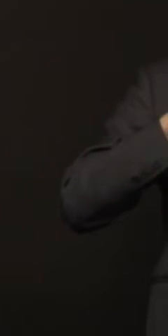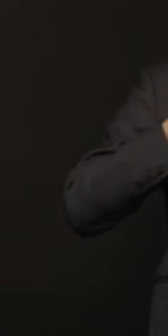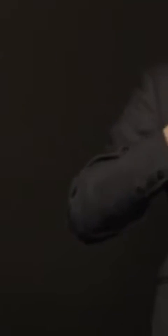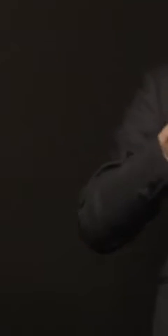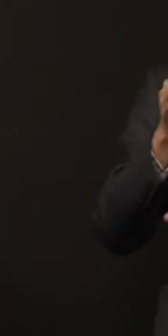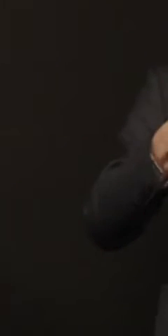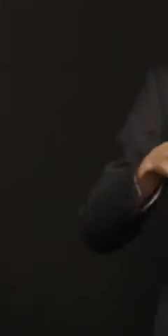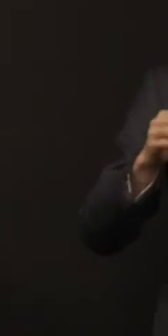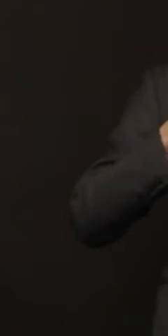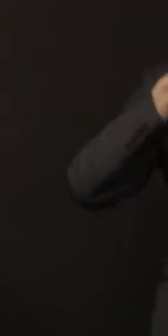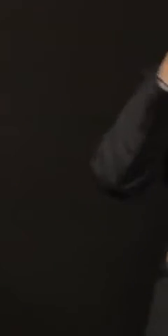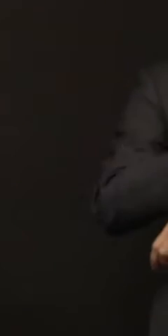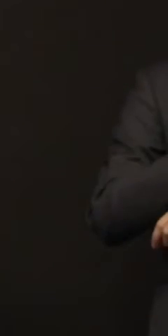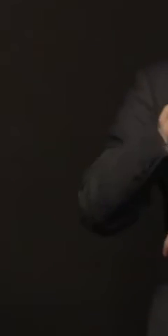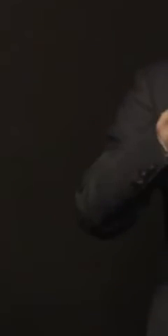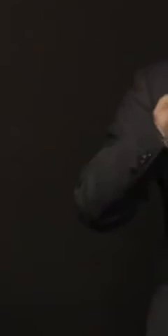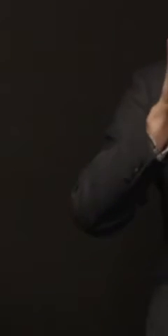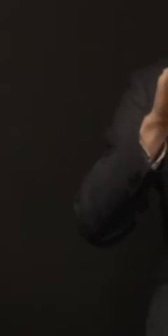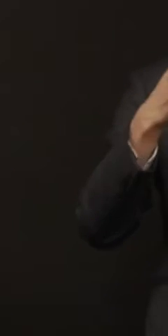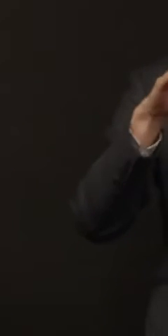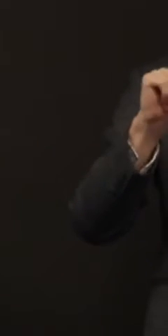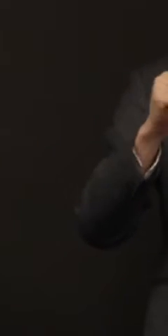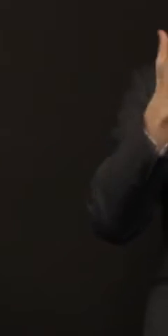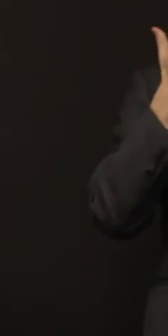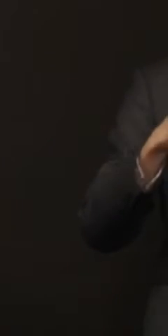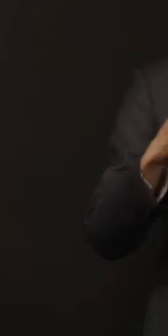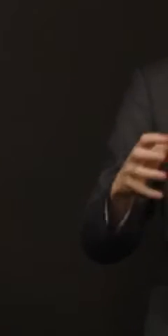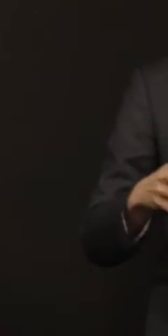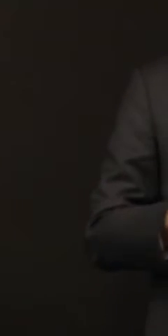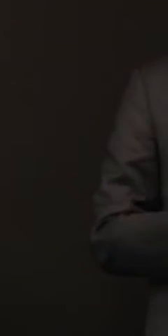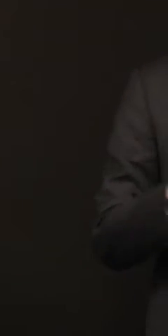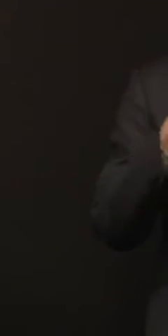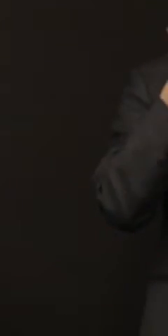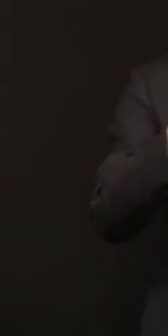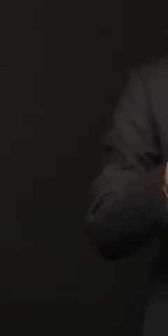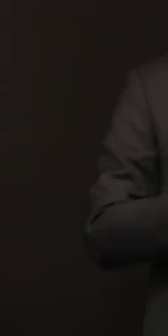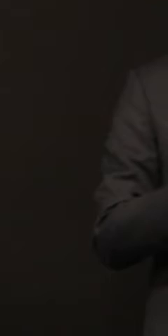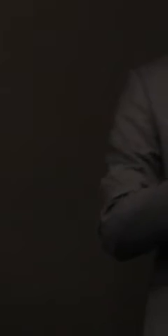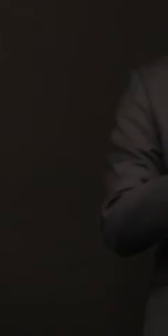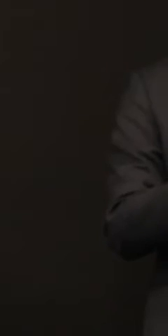name of Jeffrey Hunt. So thank you very much. Thank you.